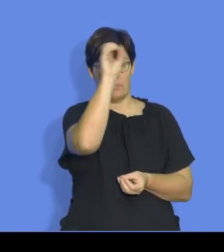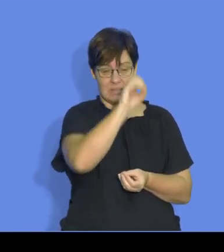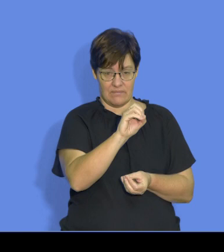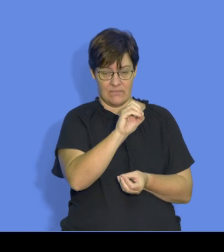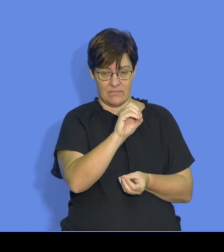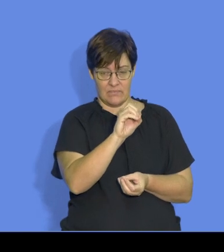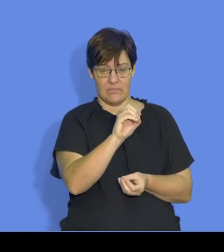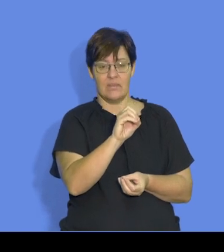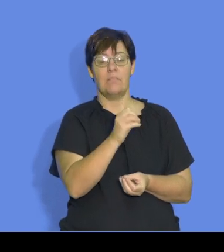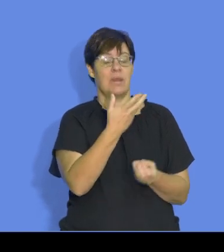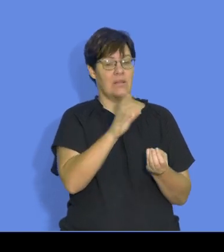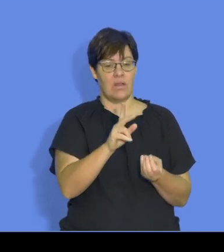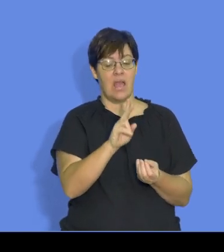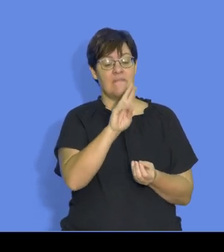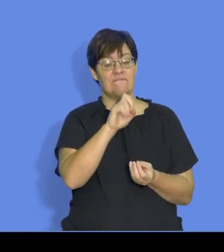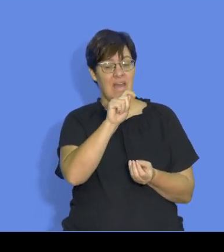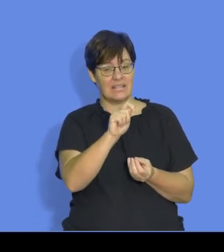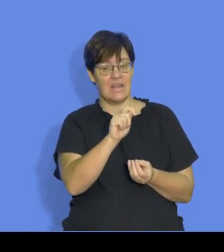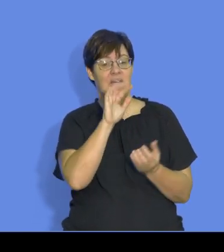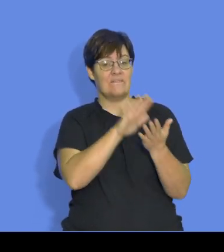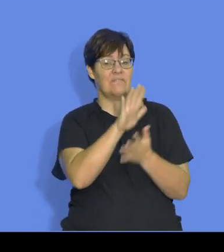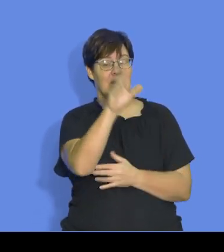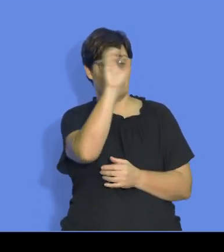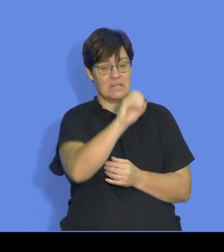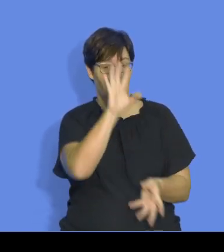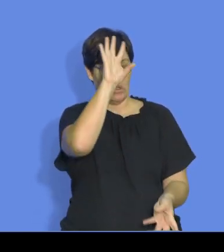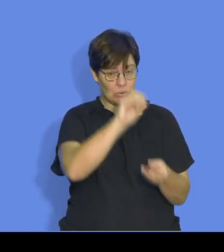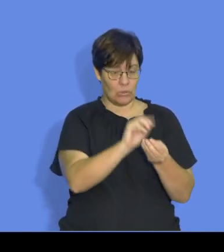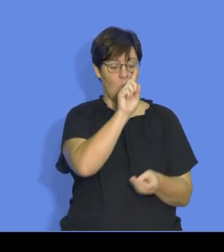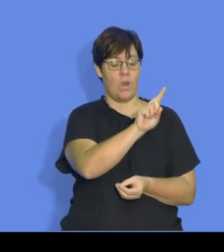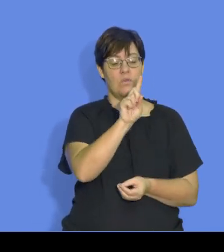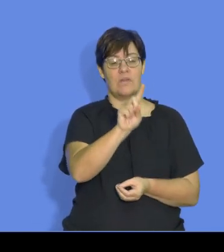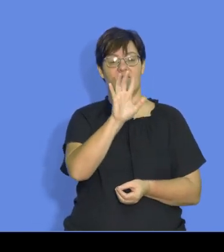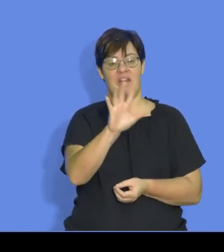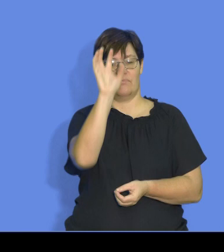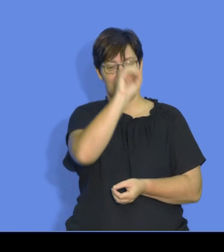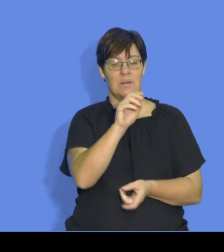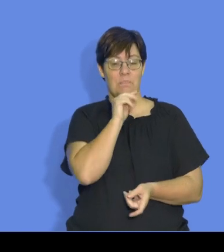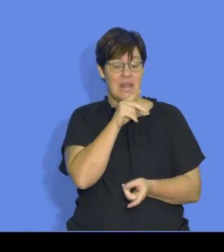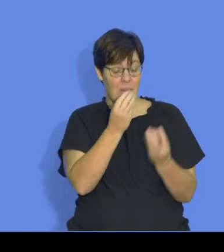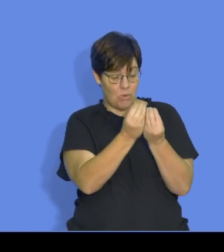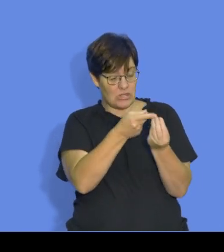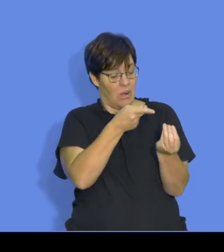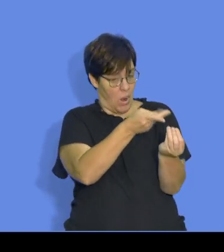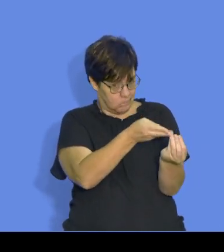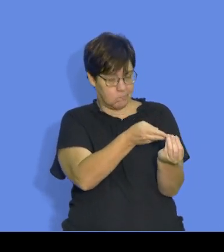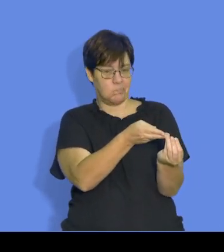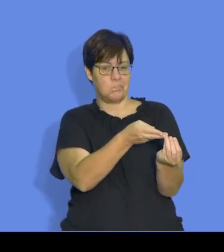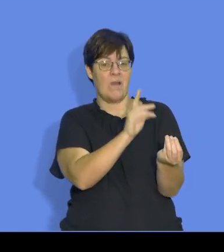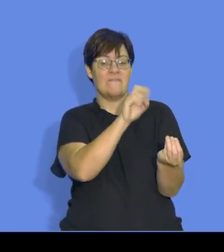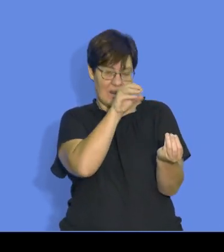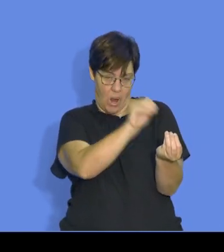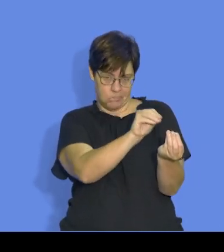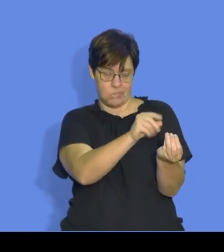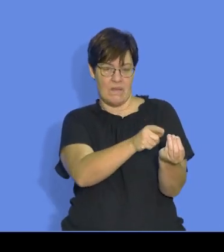exclusive, your VAT would be at 15%, the total would be 115%. So if you see the word inclusive,